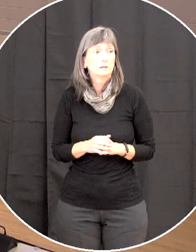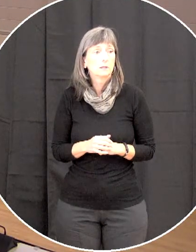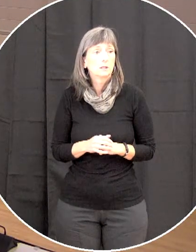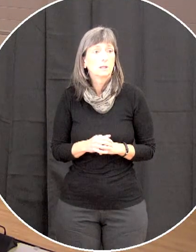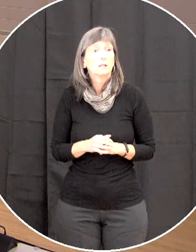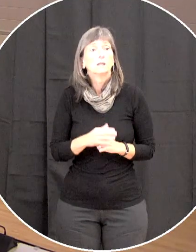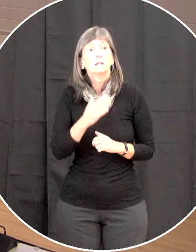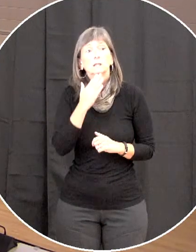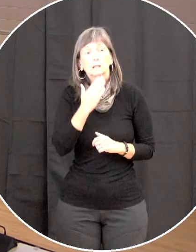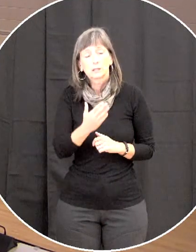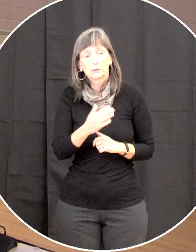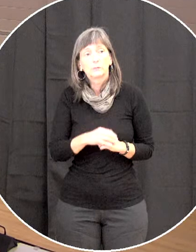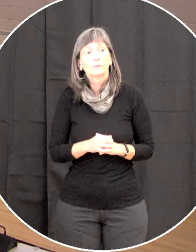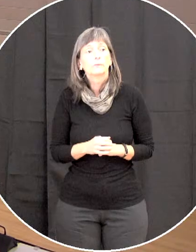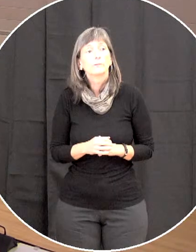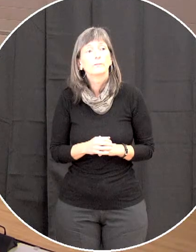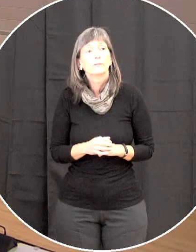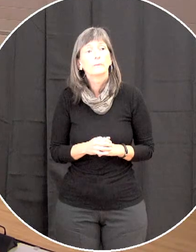Thank you very much, Mr. Chair.